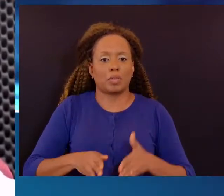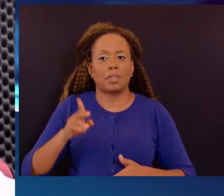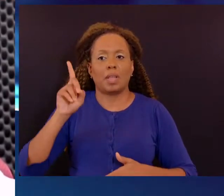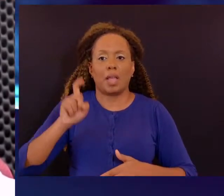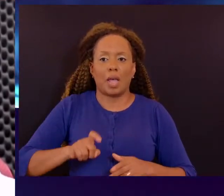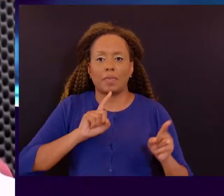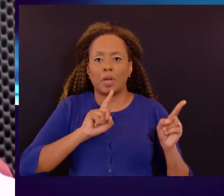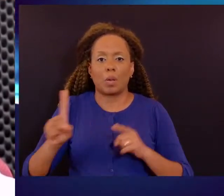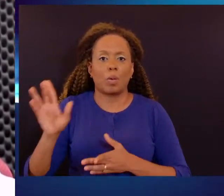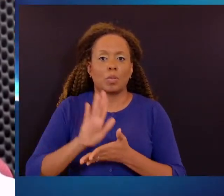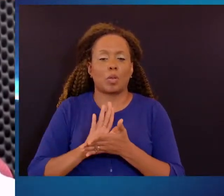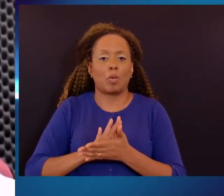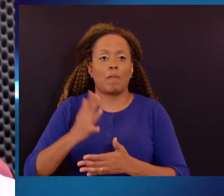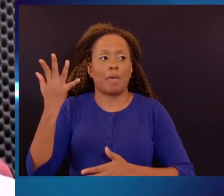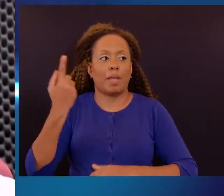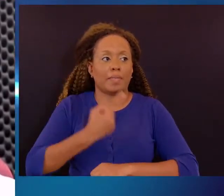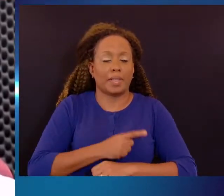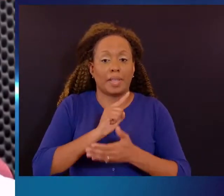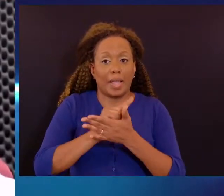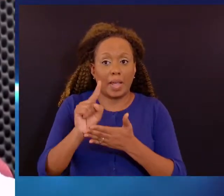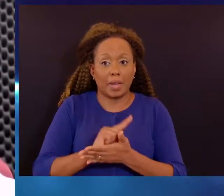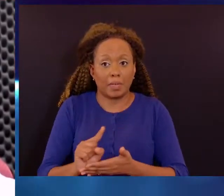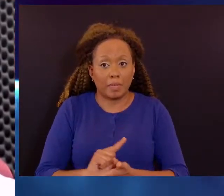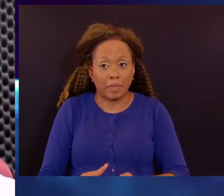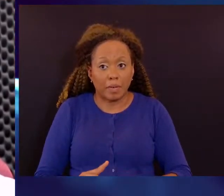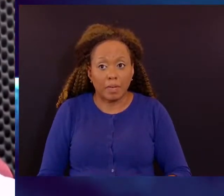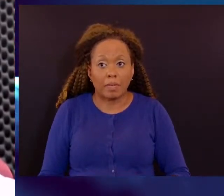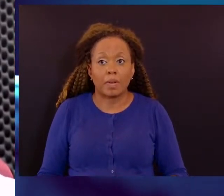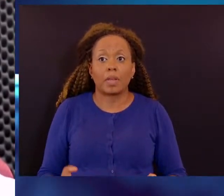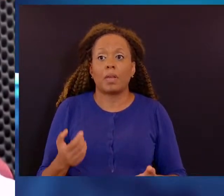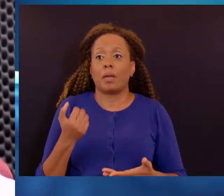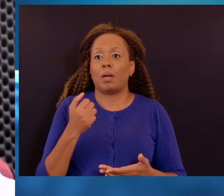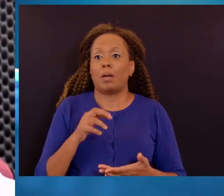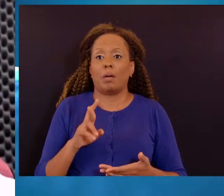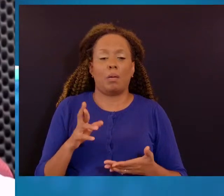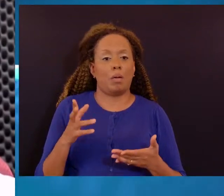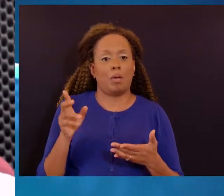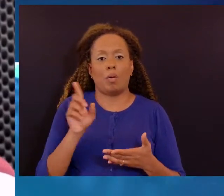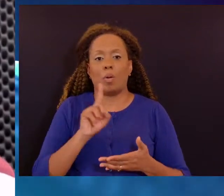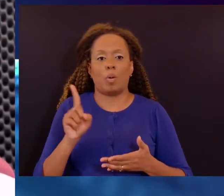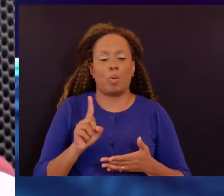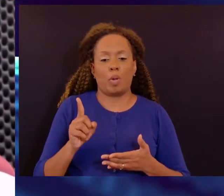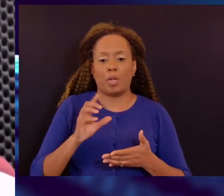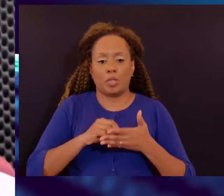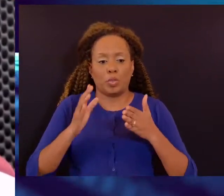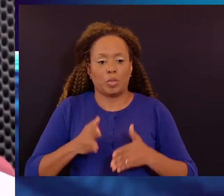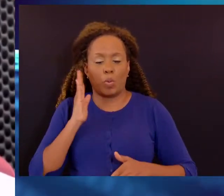common entrance? And they also want to know like the arrangements for the common entrance, where they will be sitting.